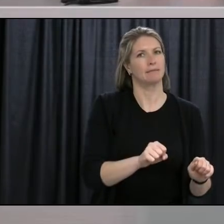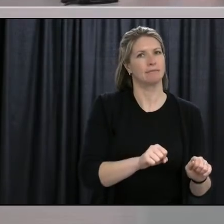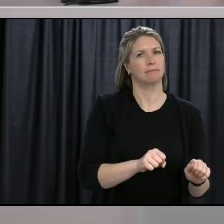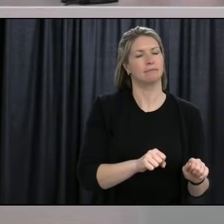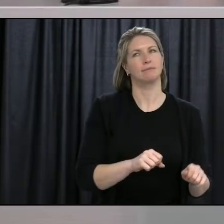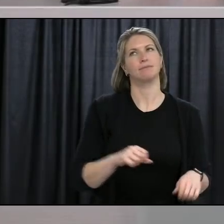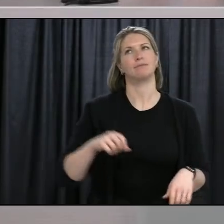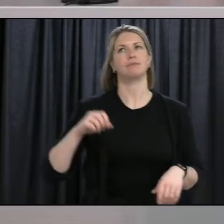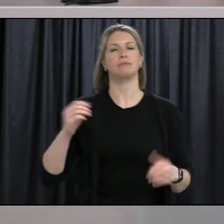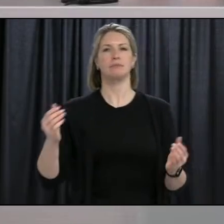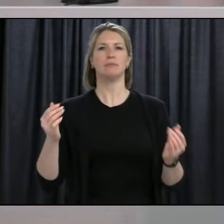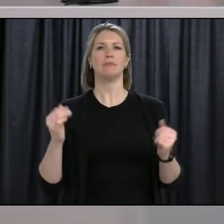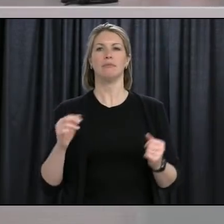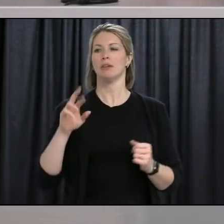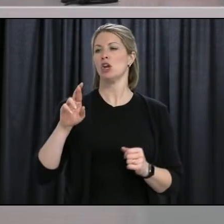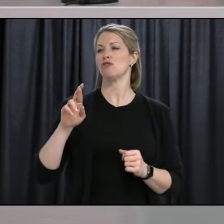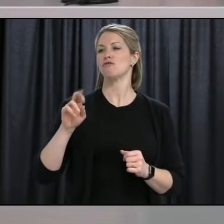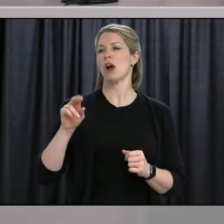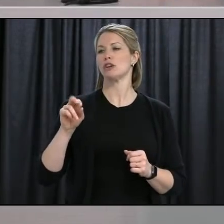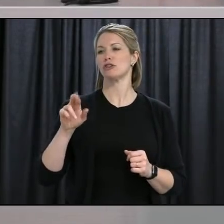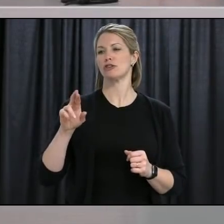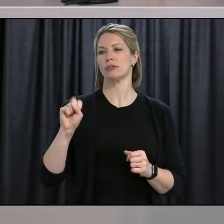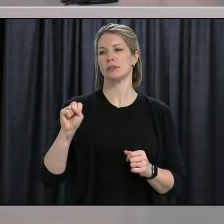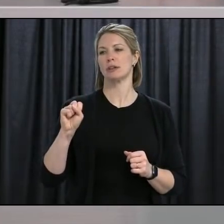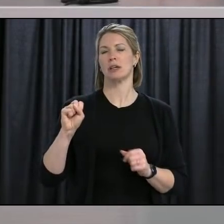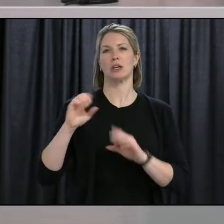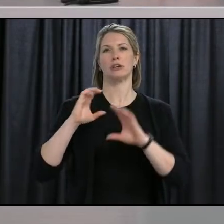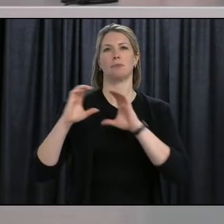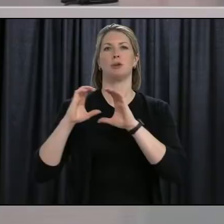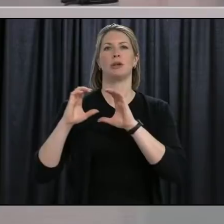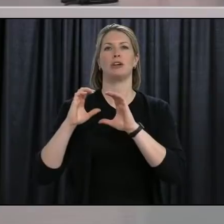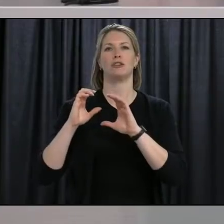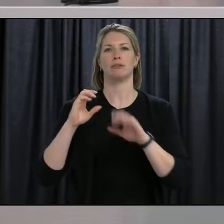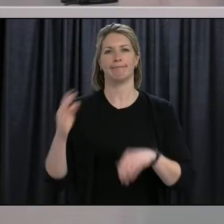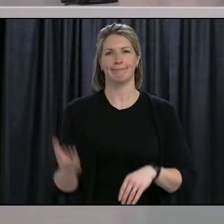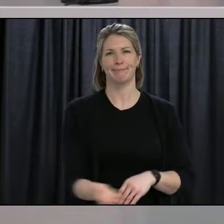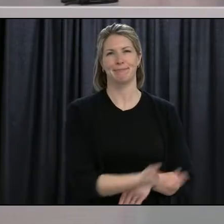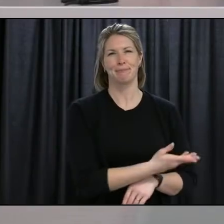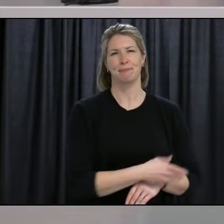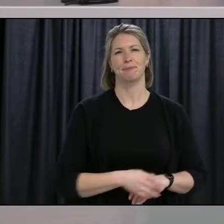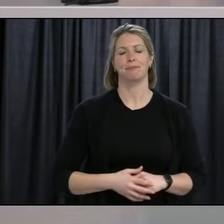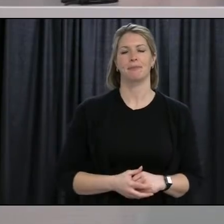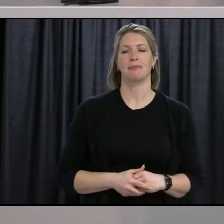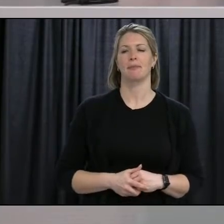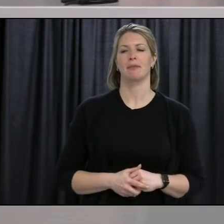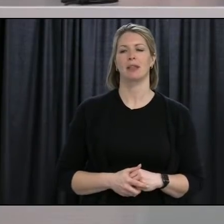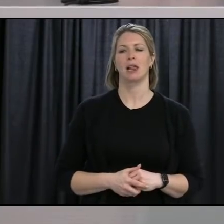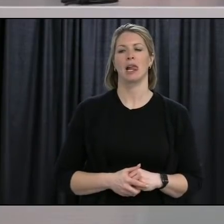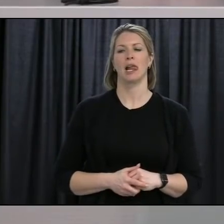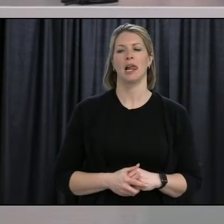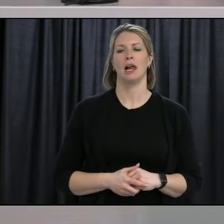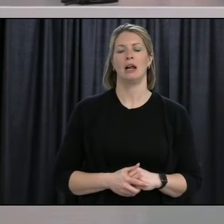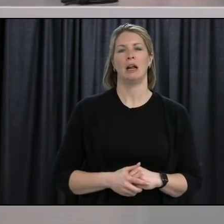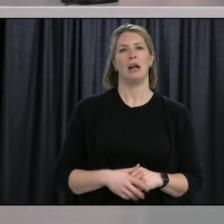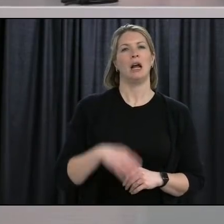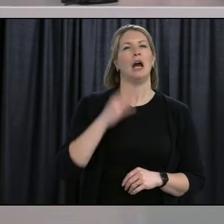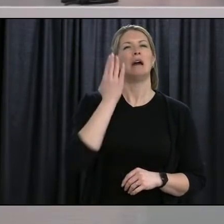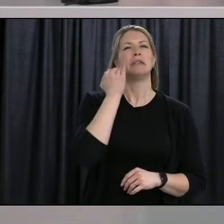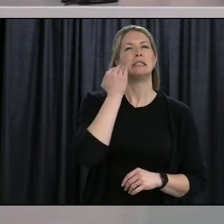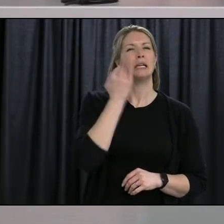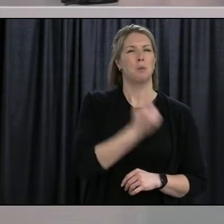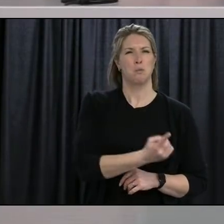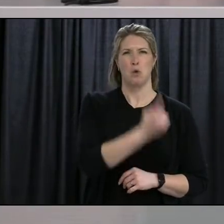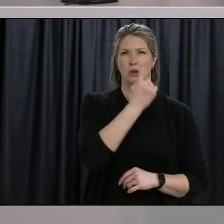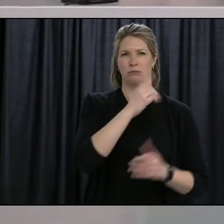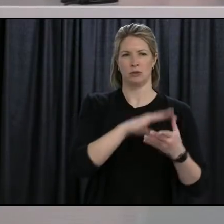ahead. Hi, yes, hello. There was a story that came out of Ontario just recently